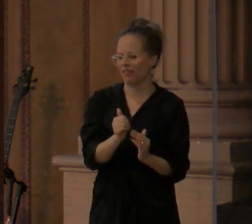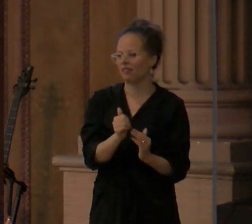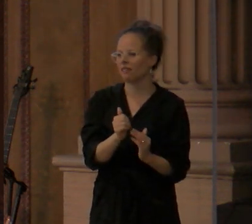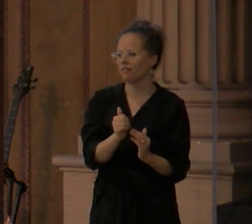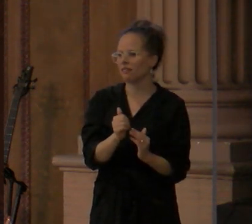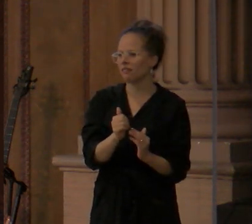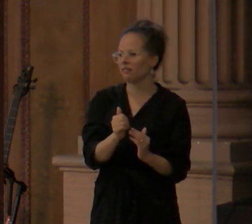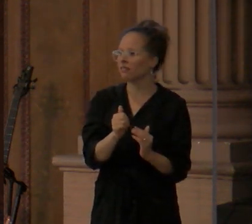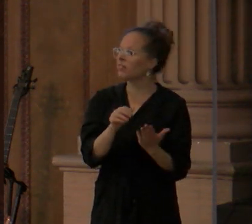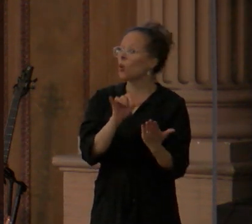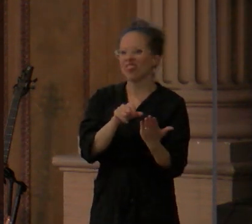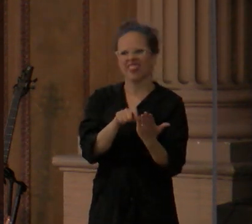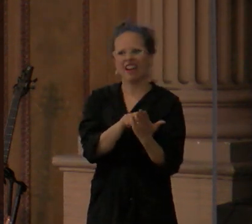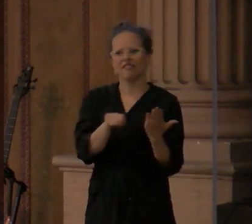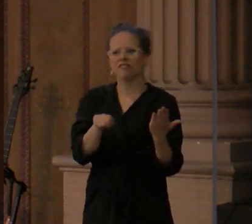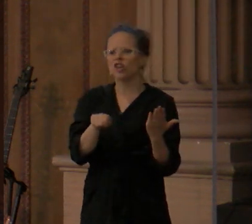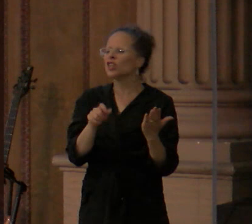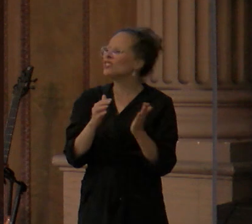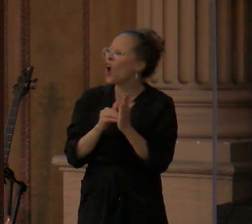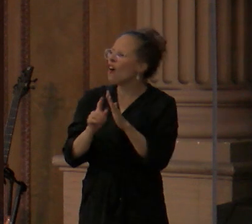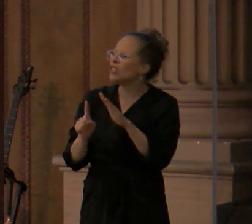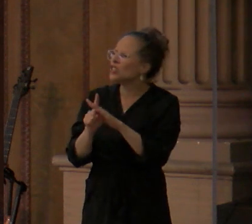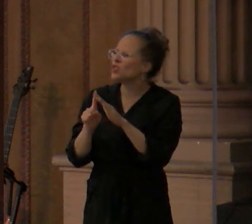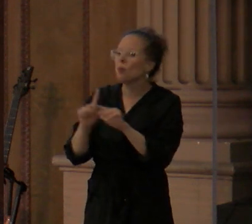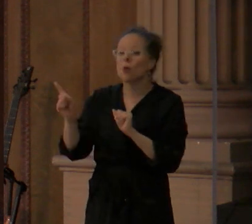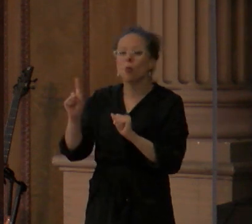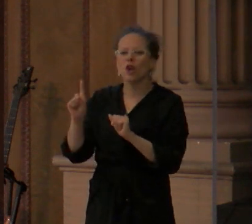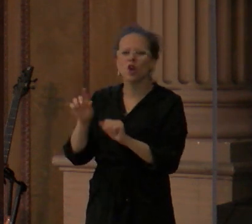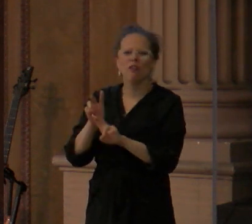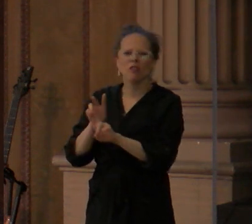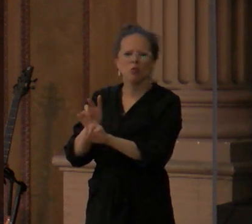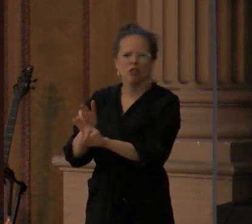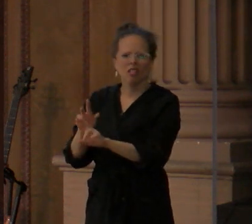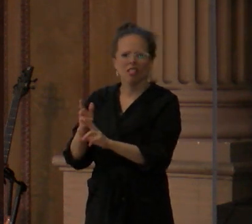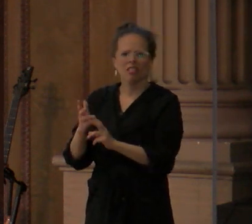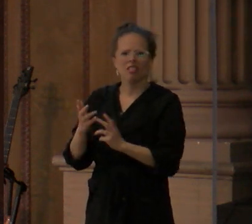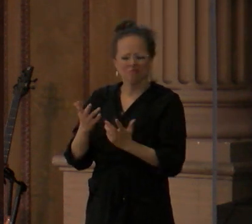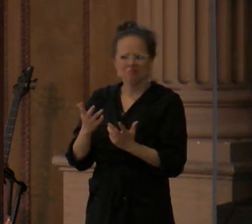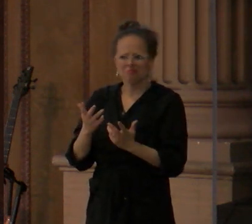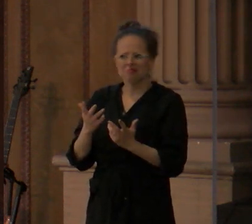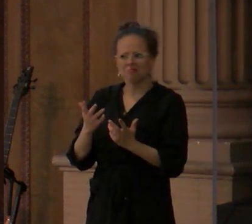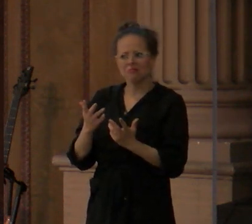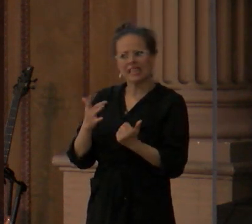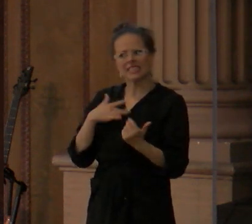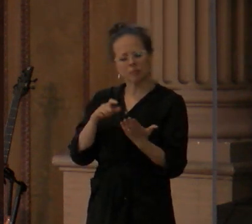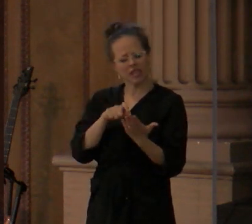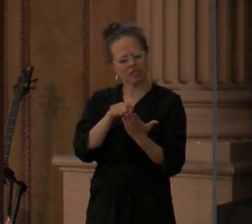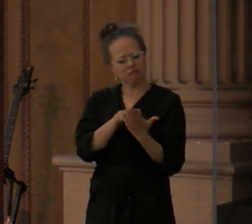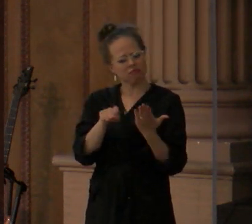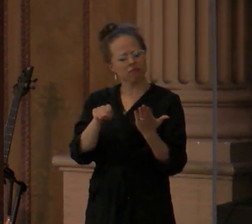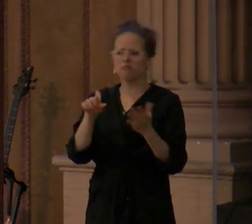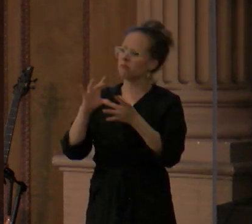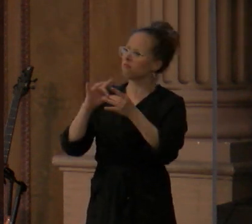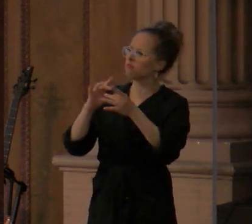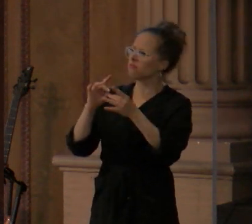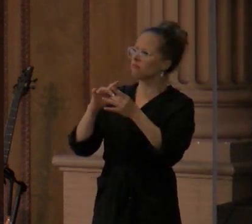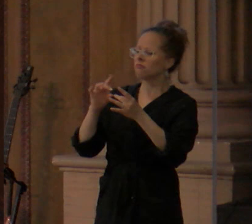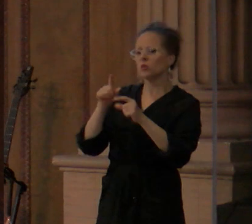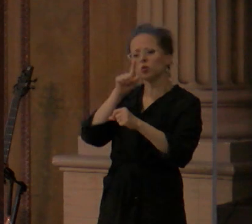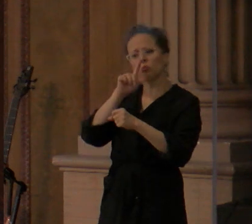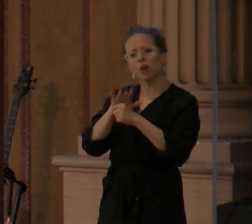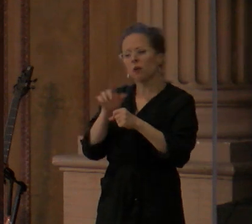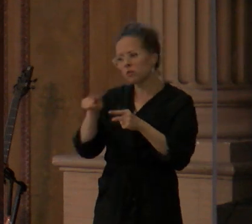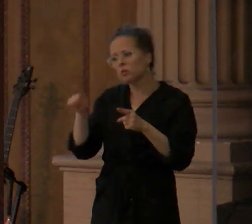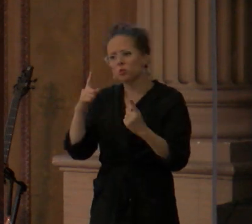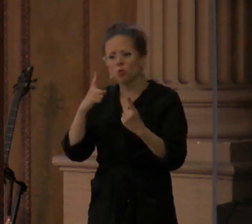And this is a verse that we'll read at funerals a lot as a comfort. And it's read as a promise that you're mourning now, but one day you will